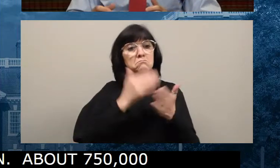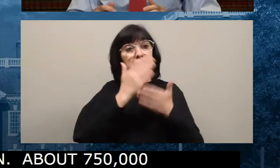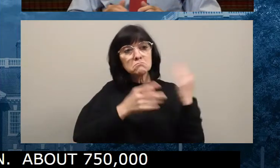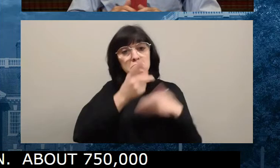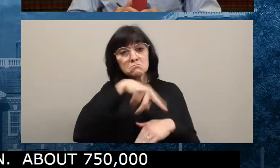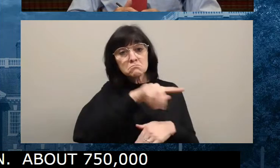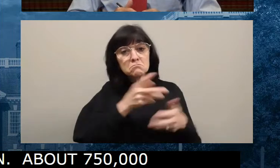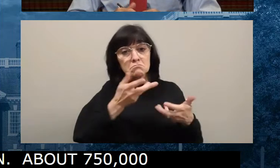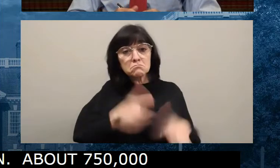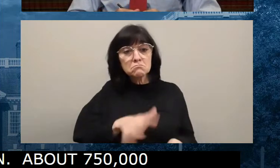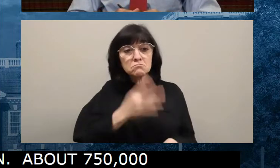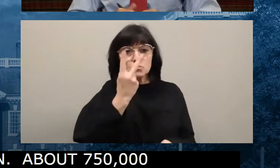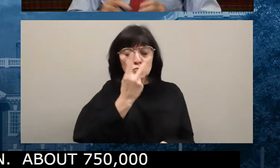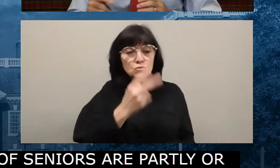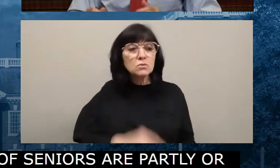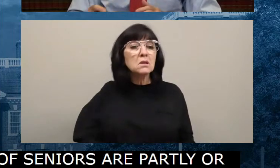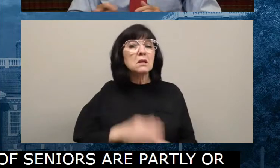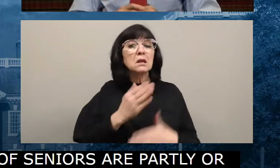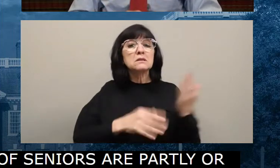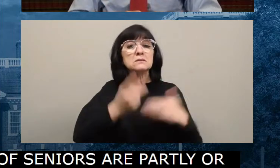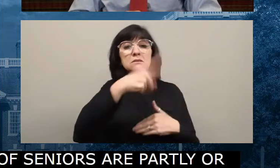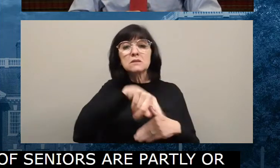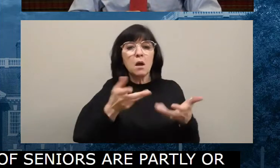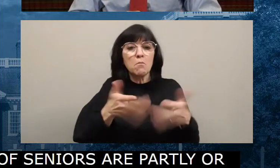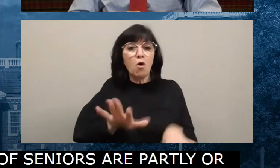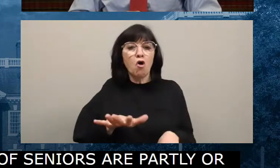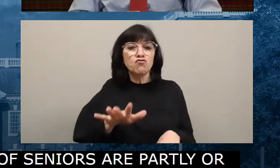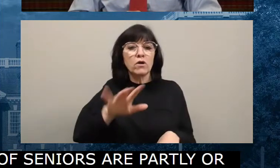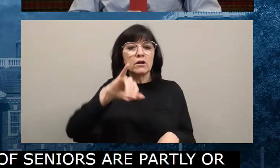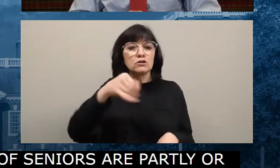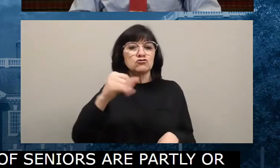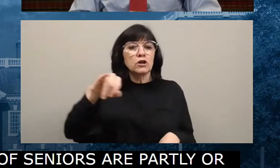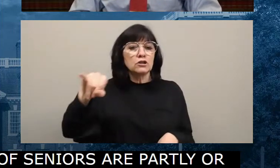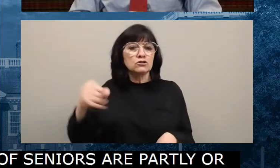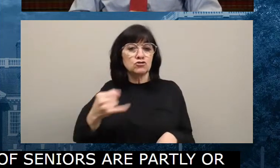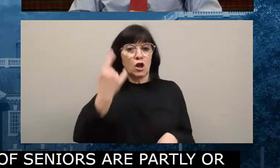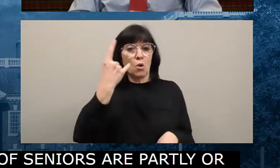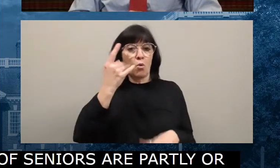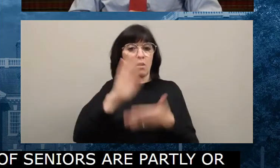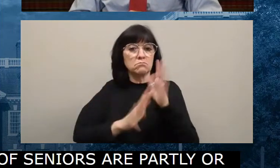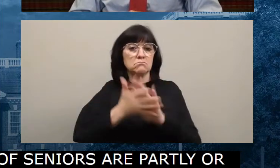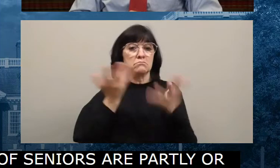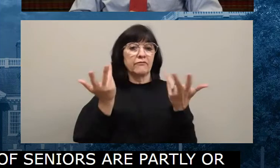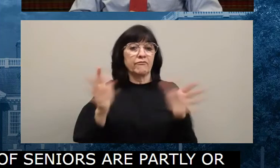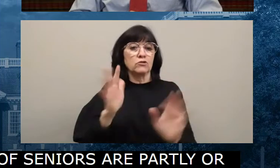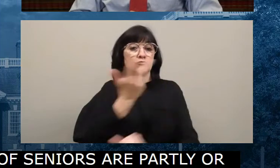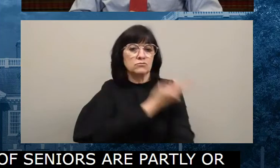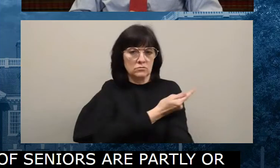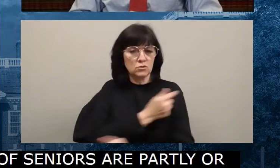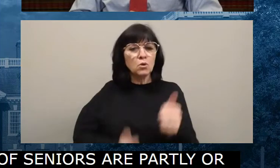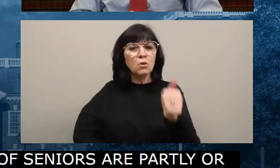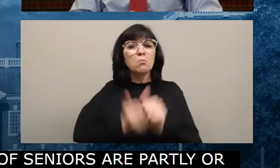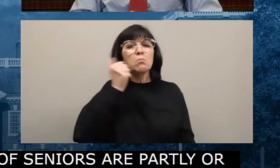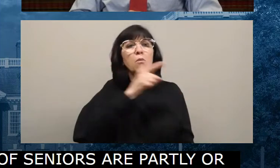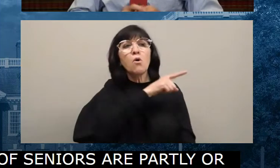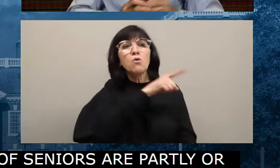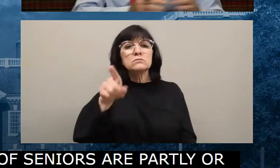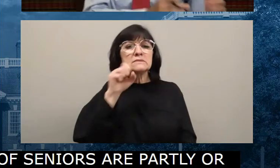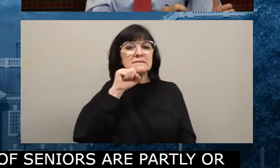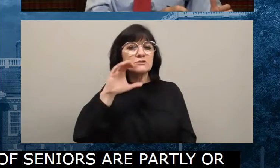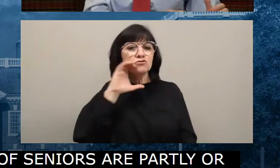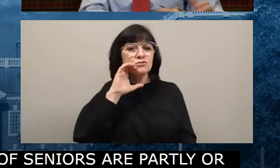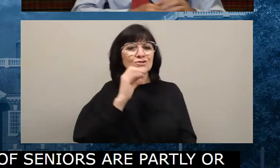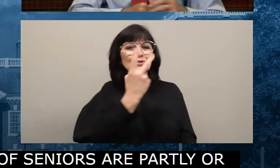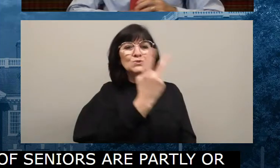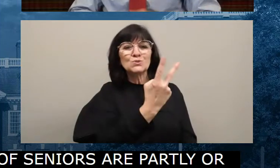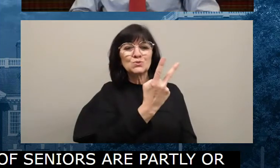of a two-dose series or the one-dose Johnson & Johnson. Most of the seniors have gotten the two-dose vaccinations because they